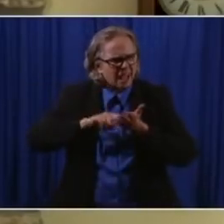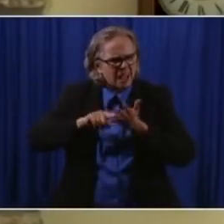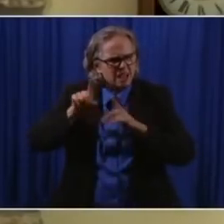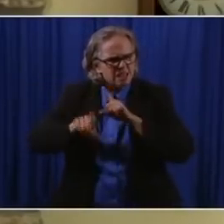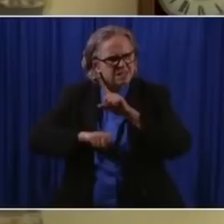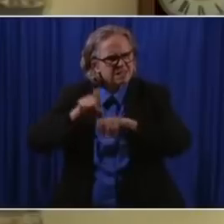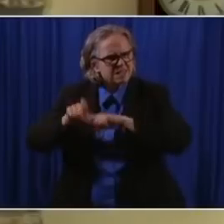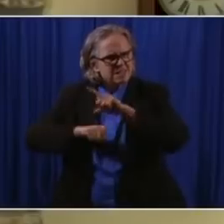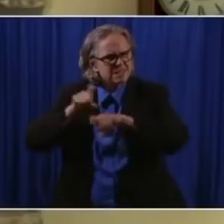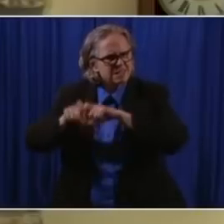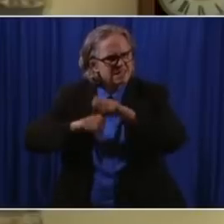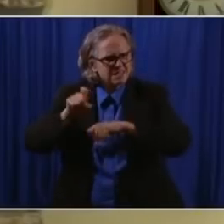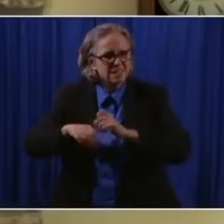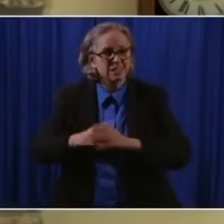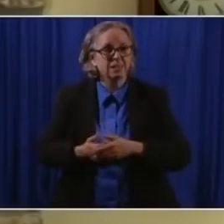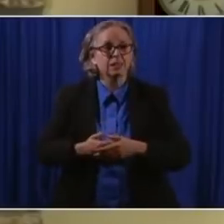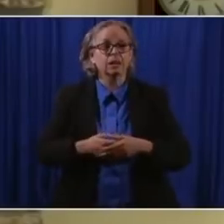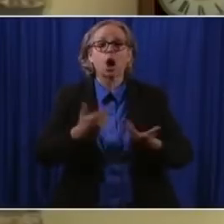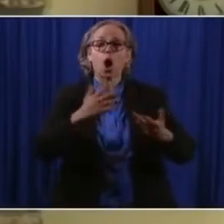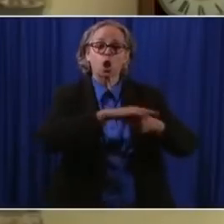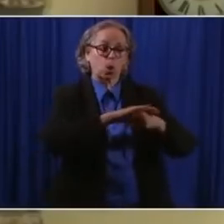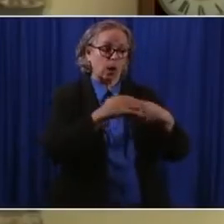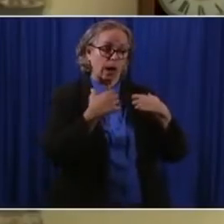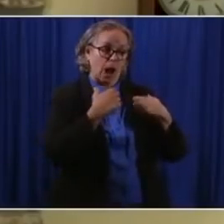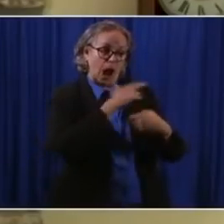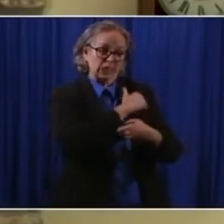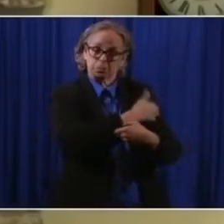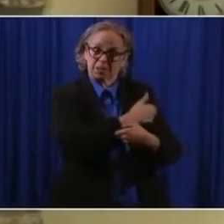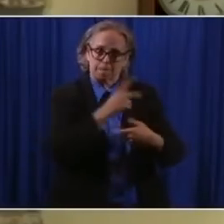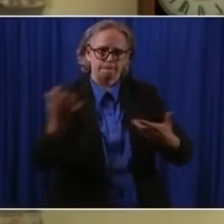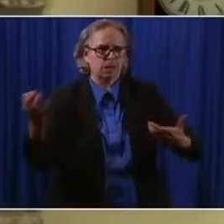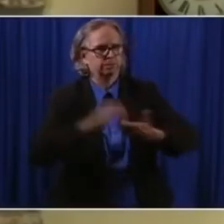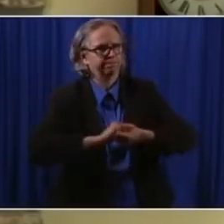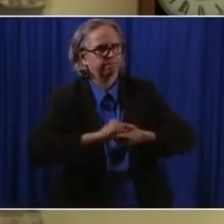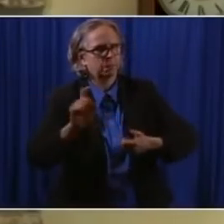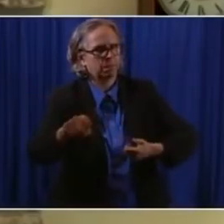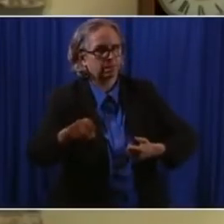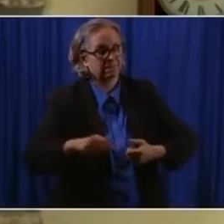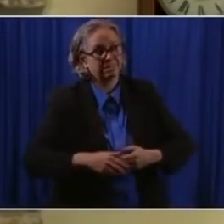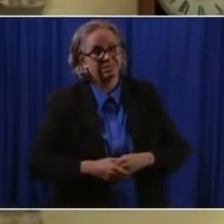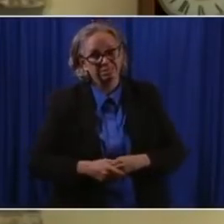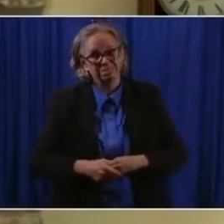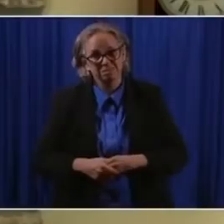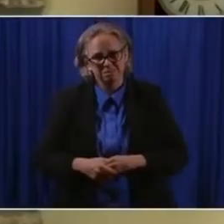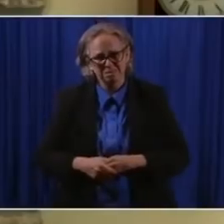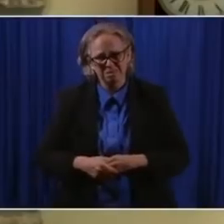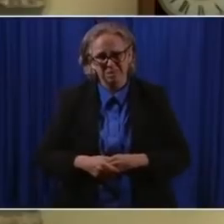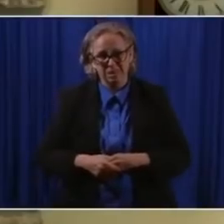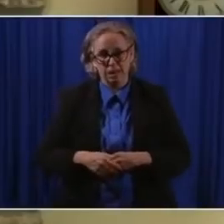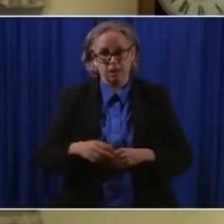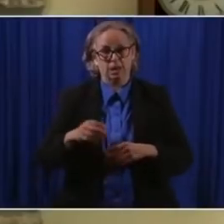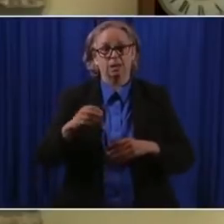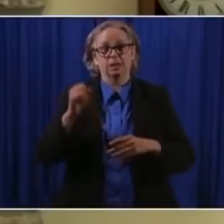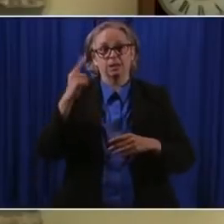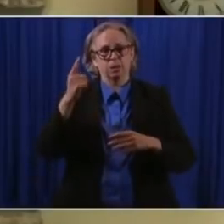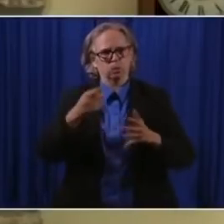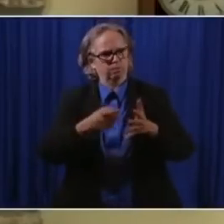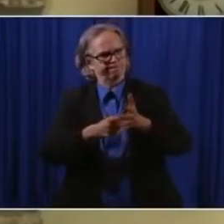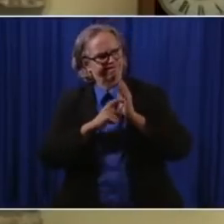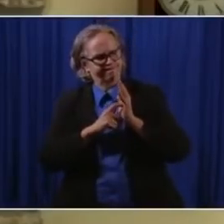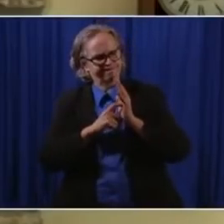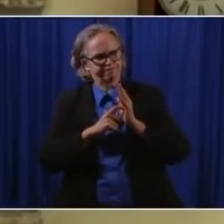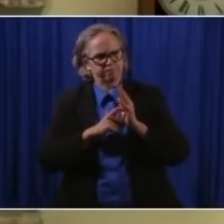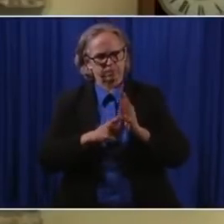local hospital capacity. Requirements for center to reopen include the following: open with a limited capacity based on safe